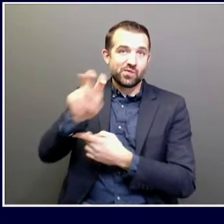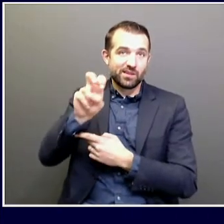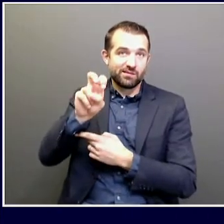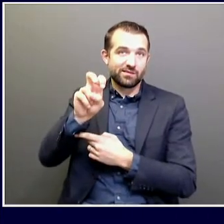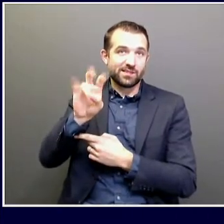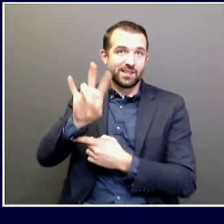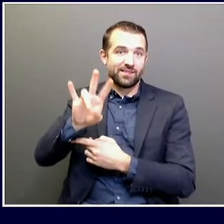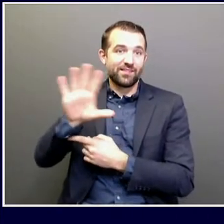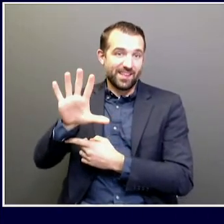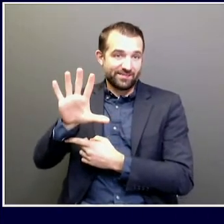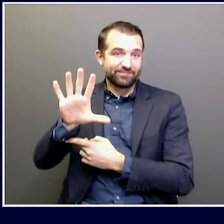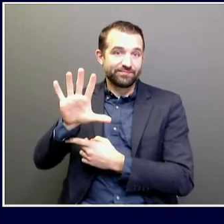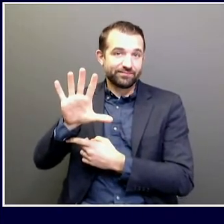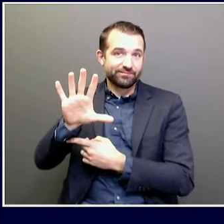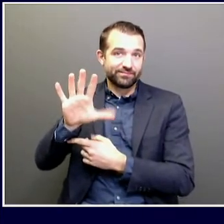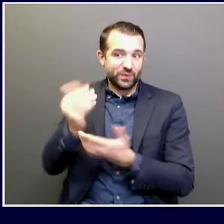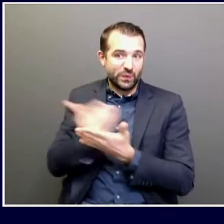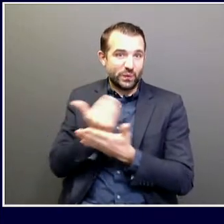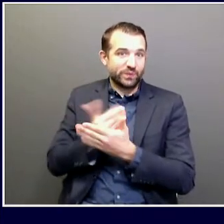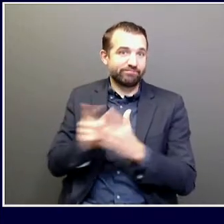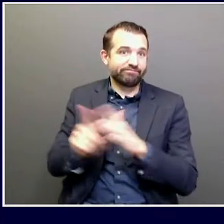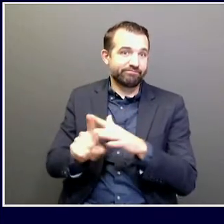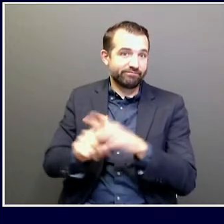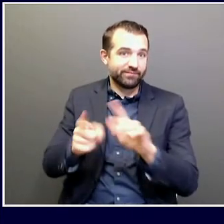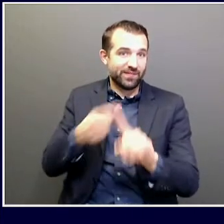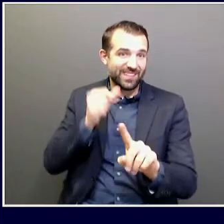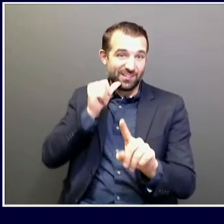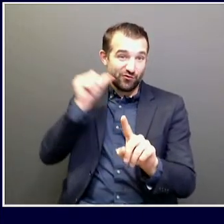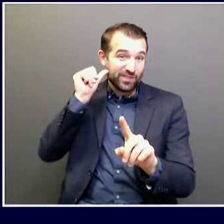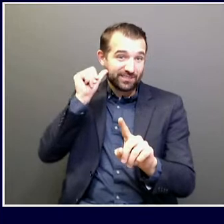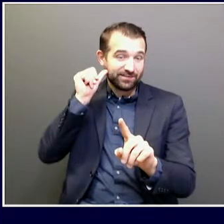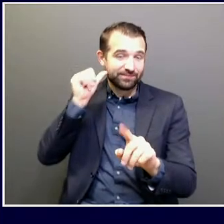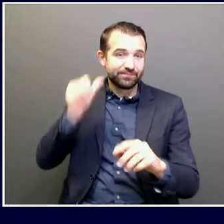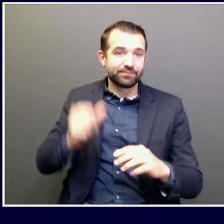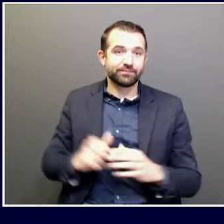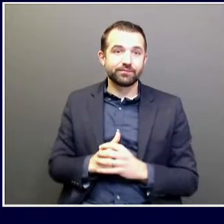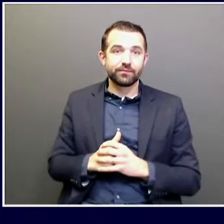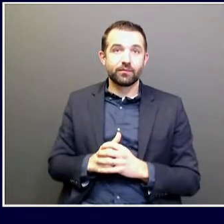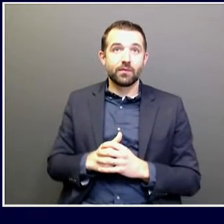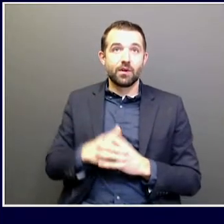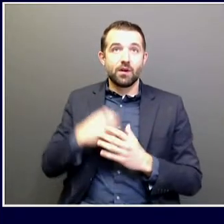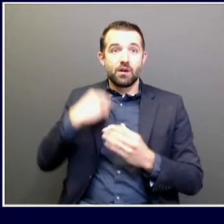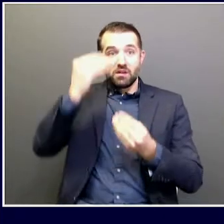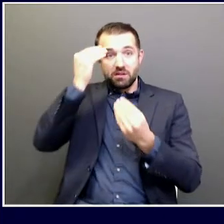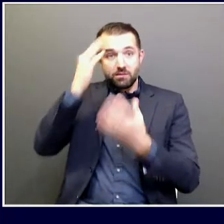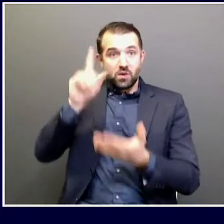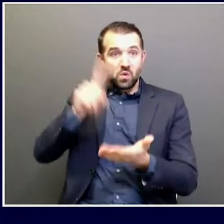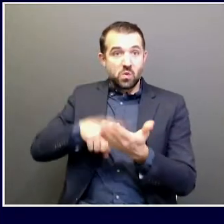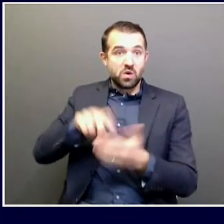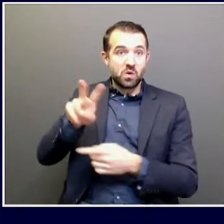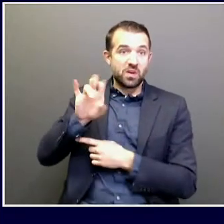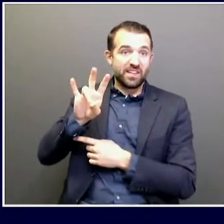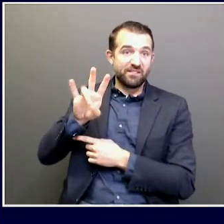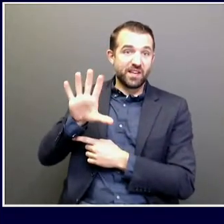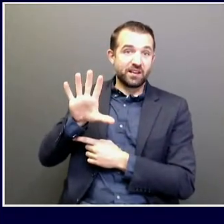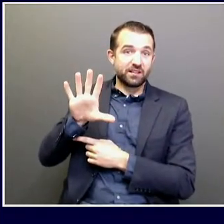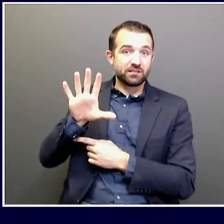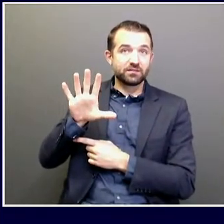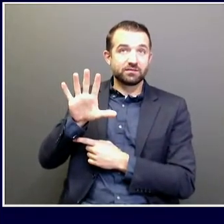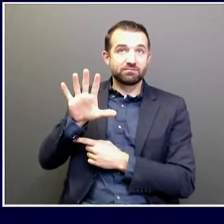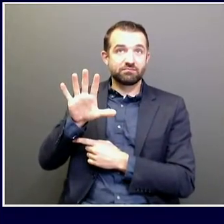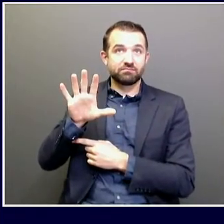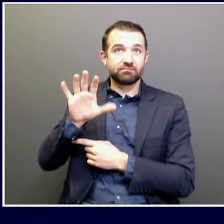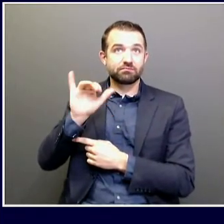1,275 new cases since yesterday. One note on those case numbers for today. The